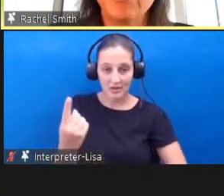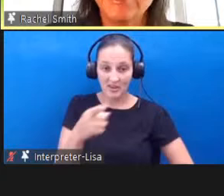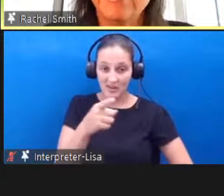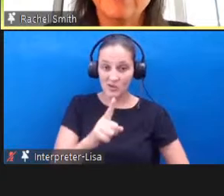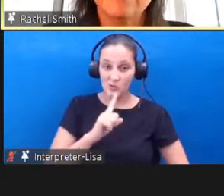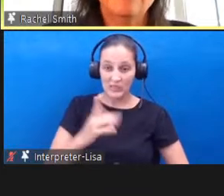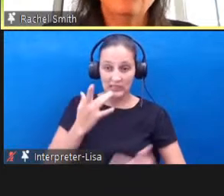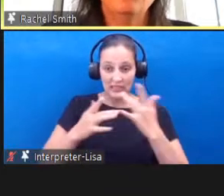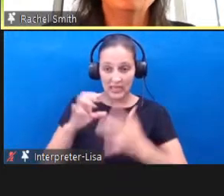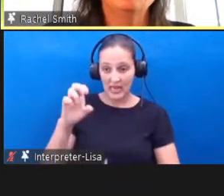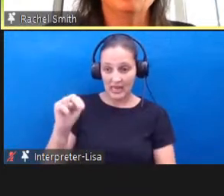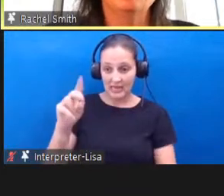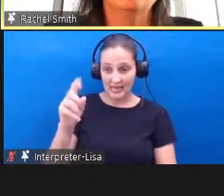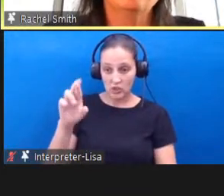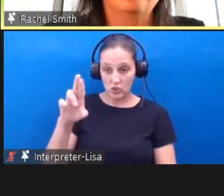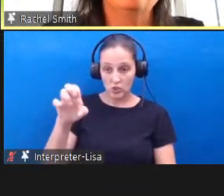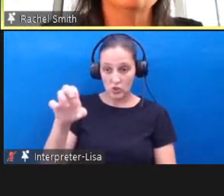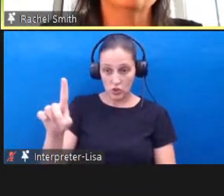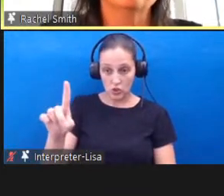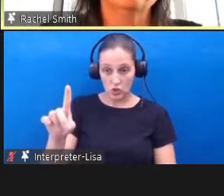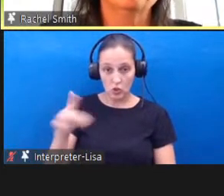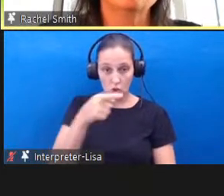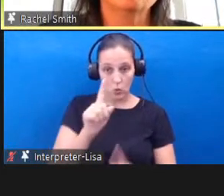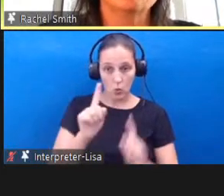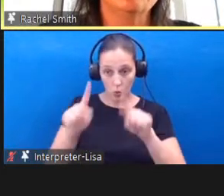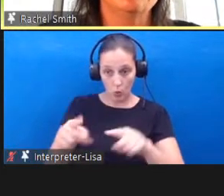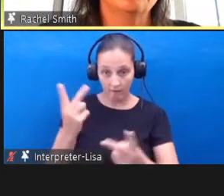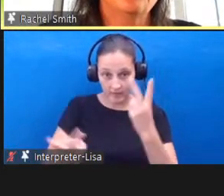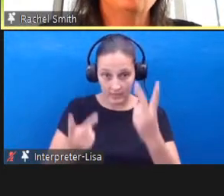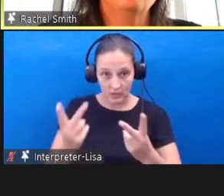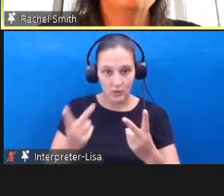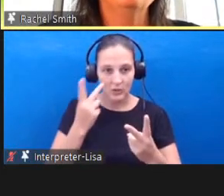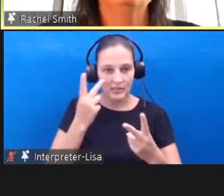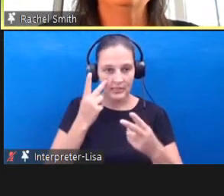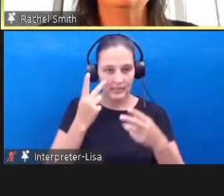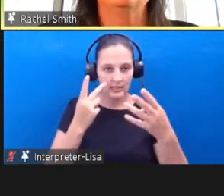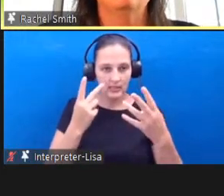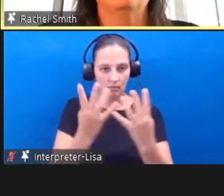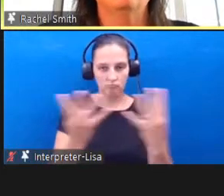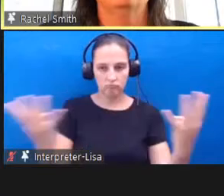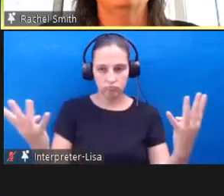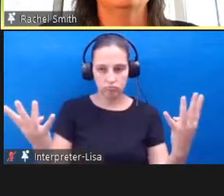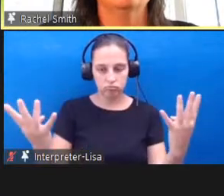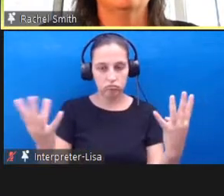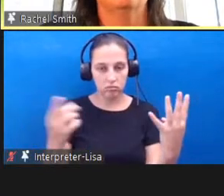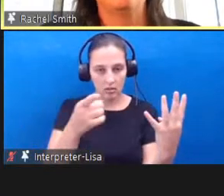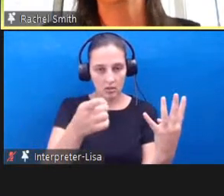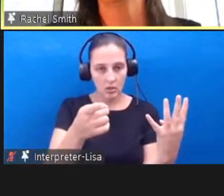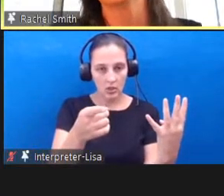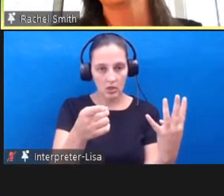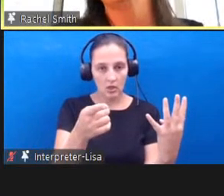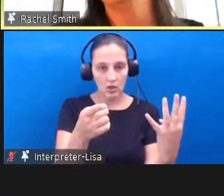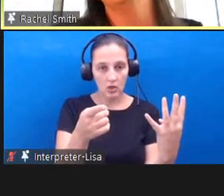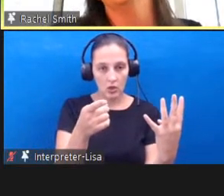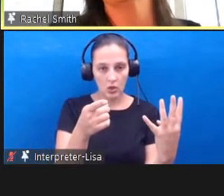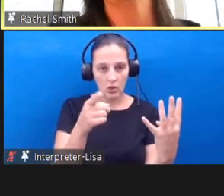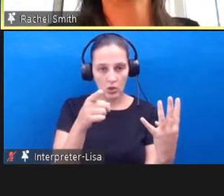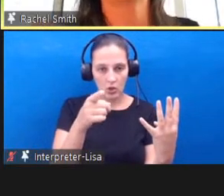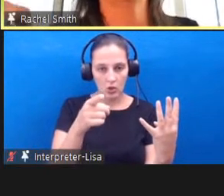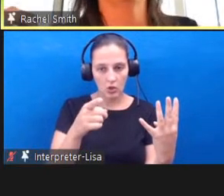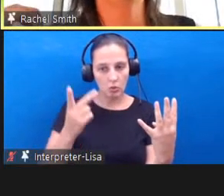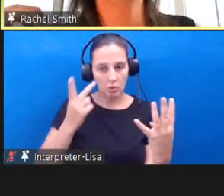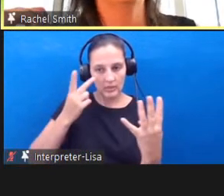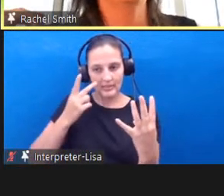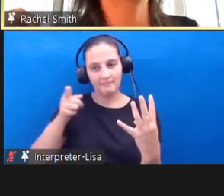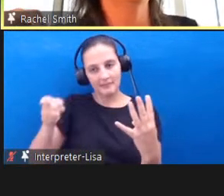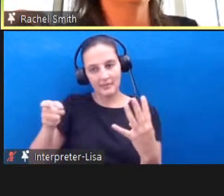You can visit it once you go there. And there's a little enclosure here where you can visit how they're this little